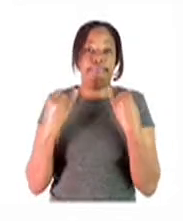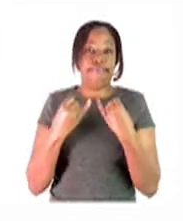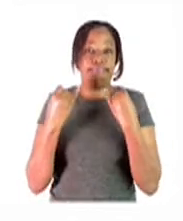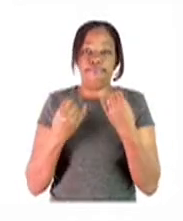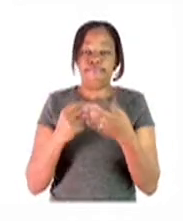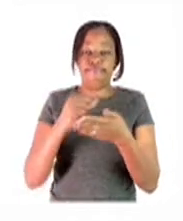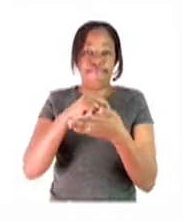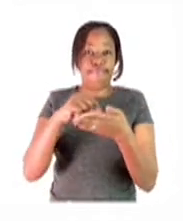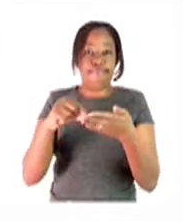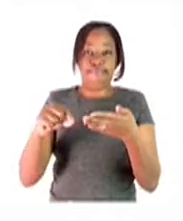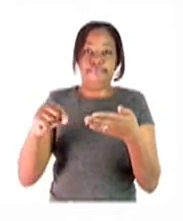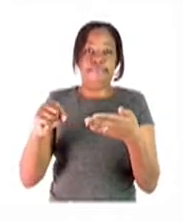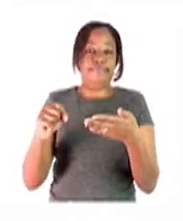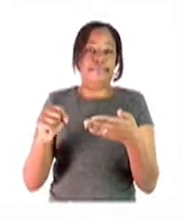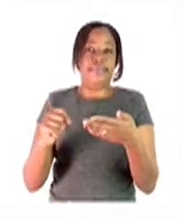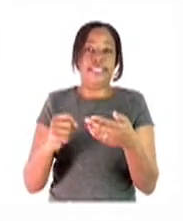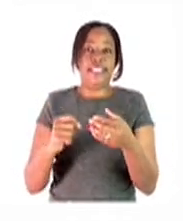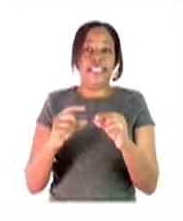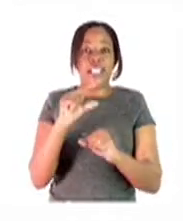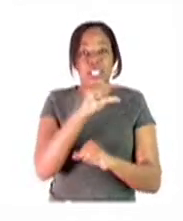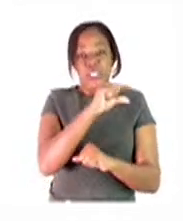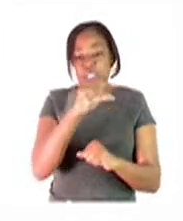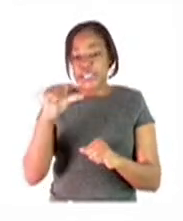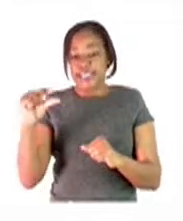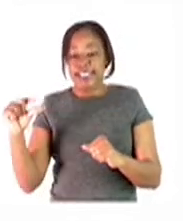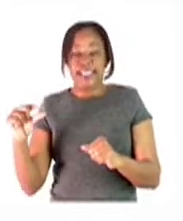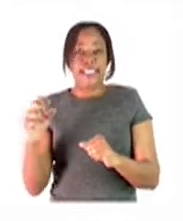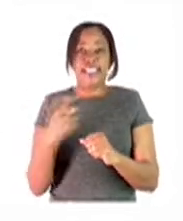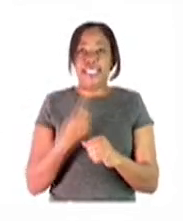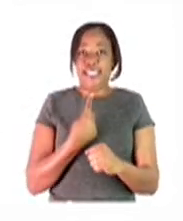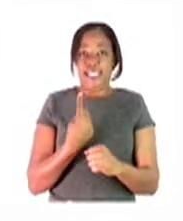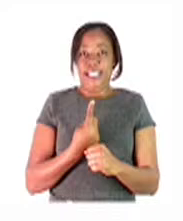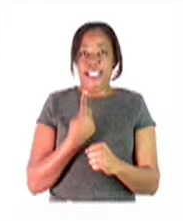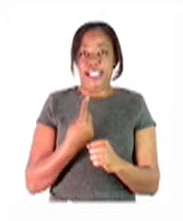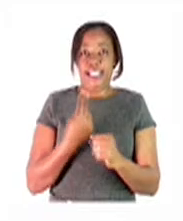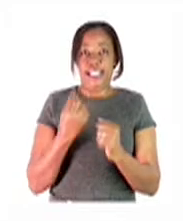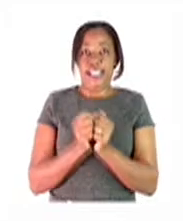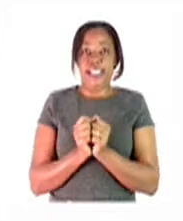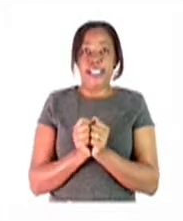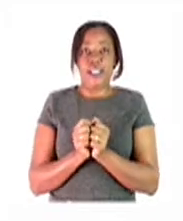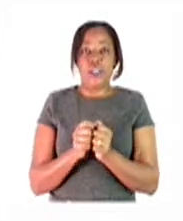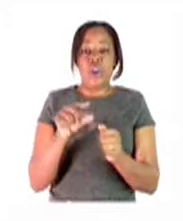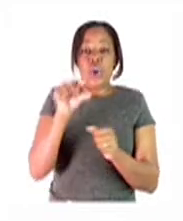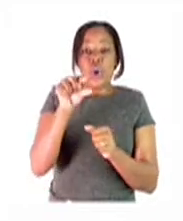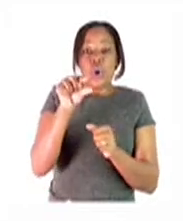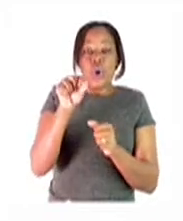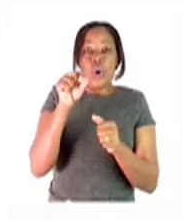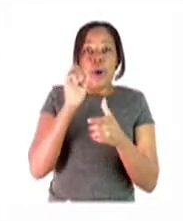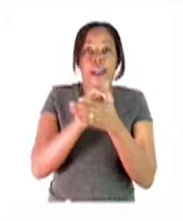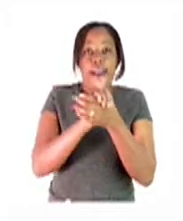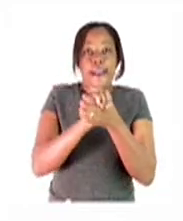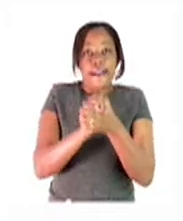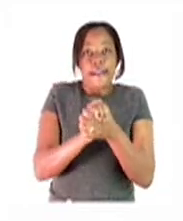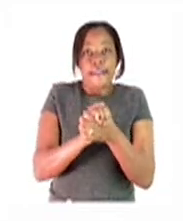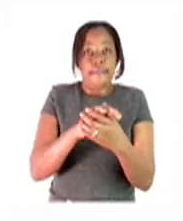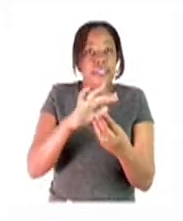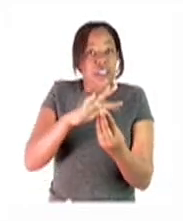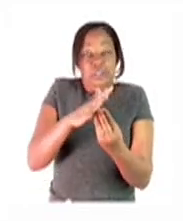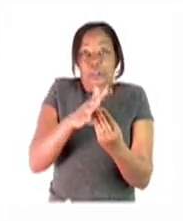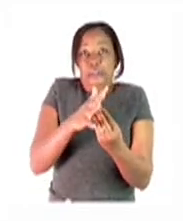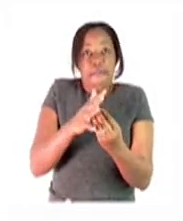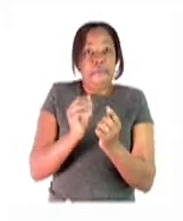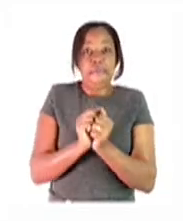sentences here. You write a message to anyone of your choice. Anyone, your friend, in about 8 to